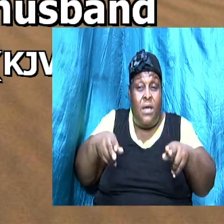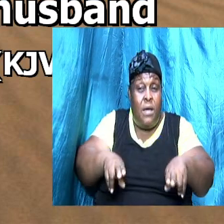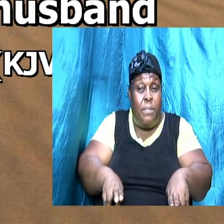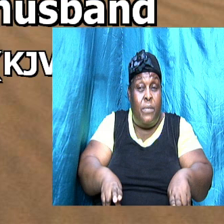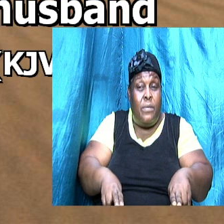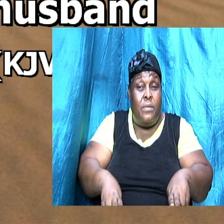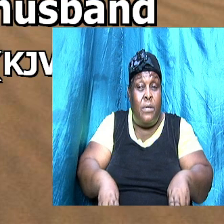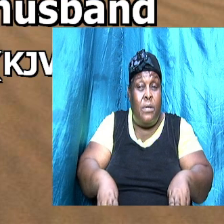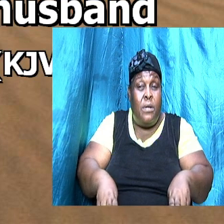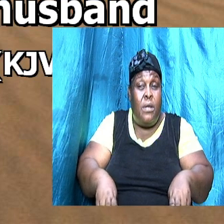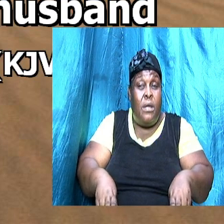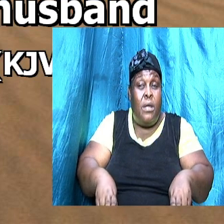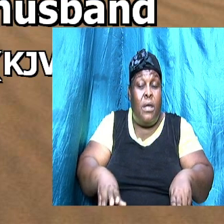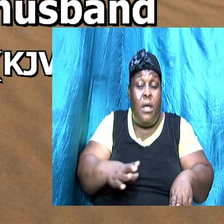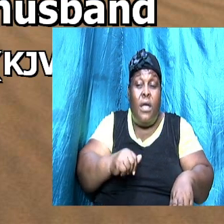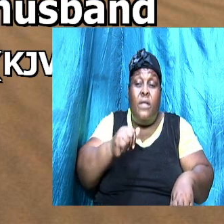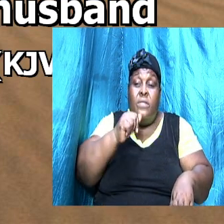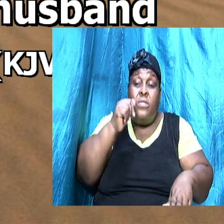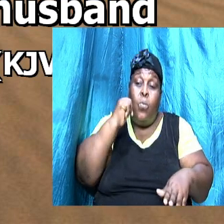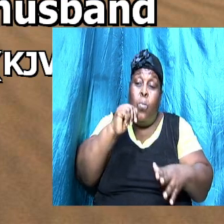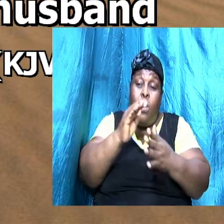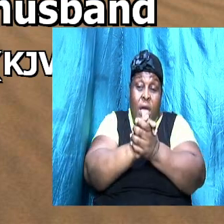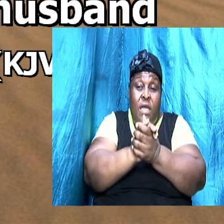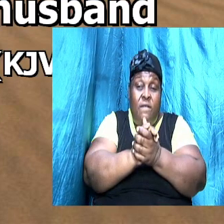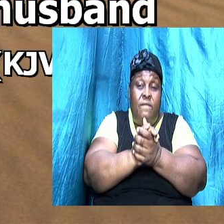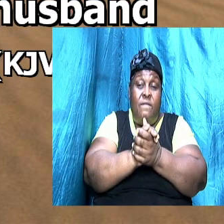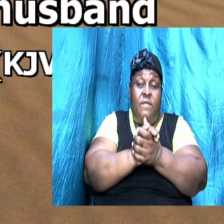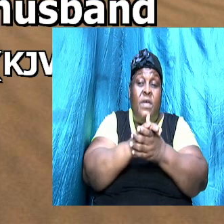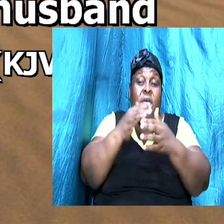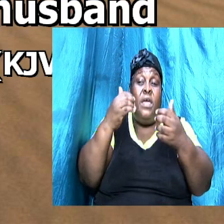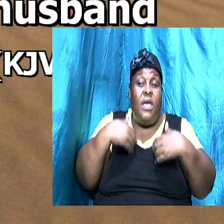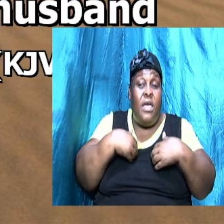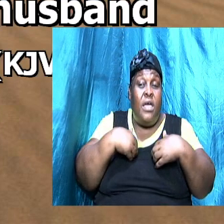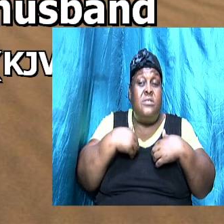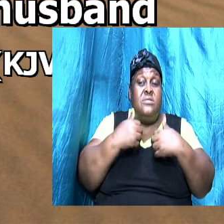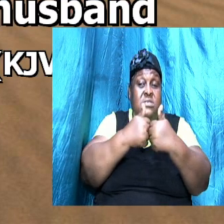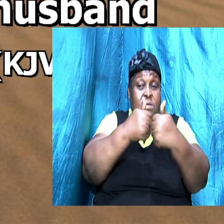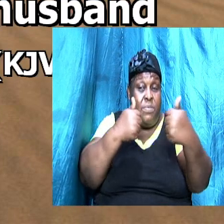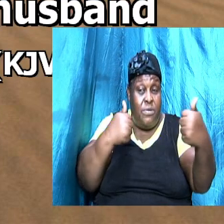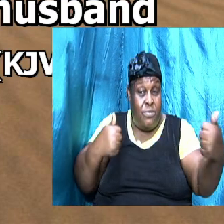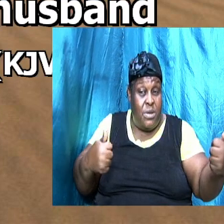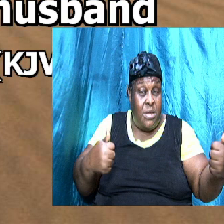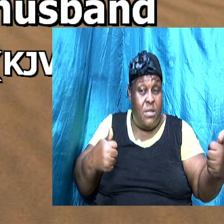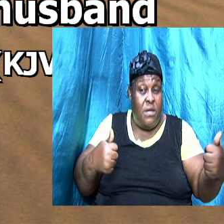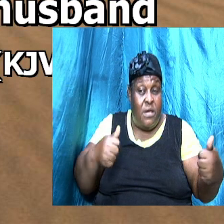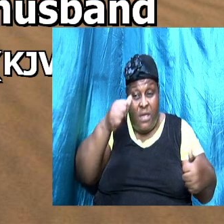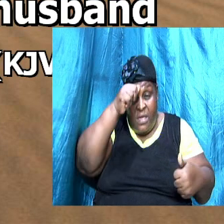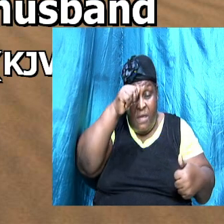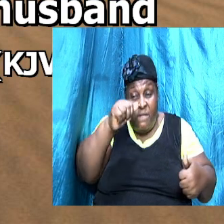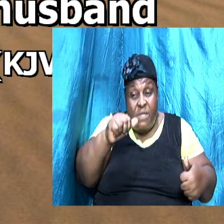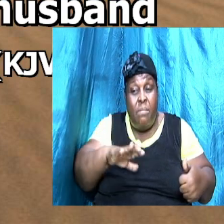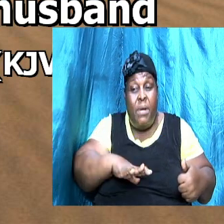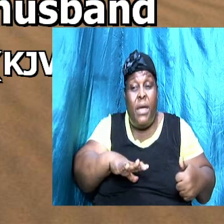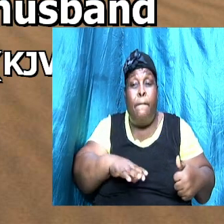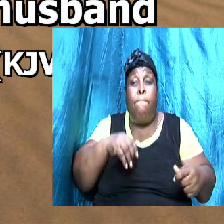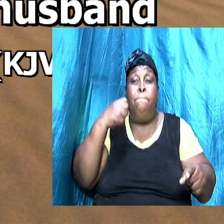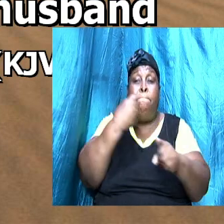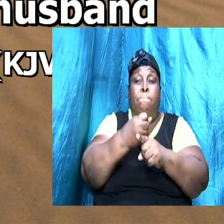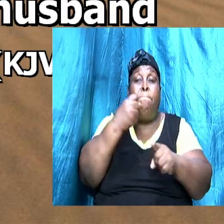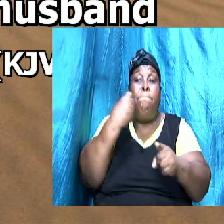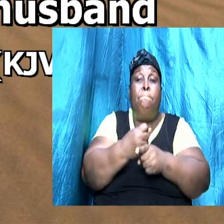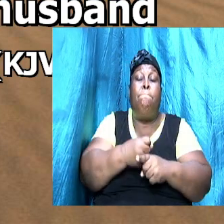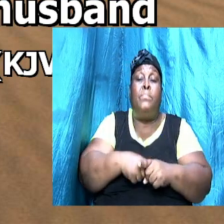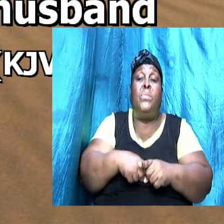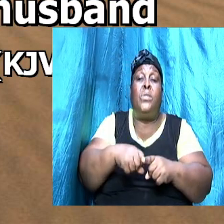and she has to depart, like if the man beat her with iron and board and do all those kind of things or